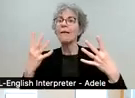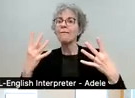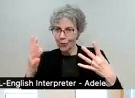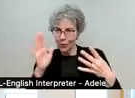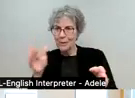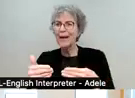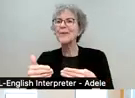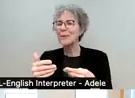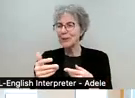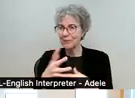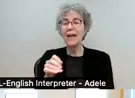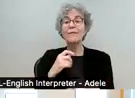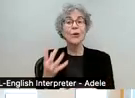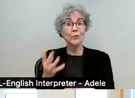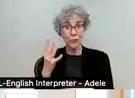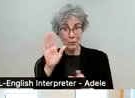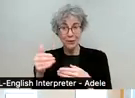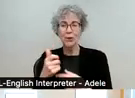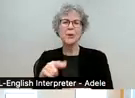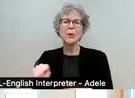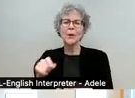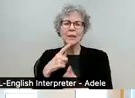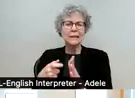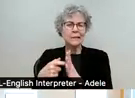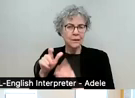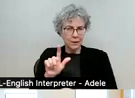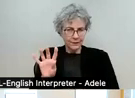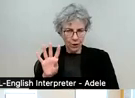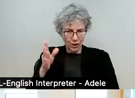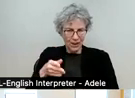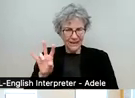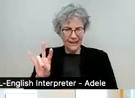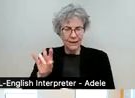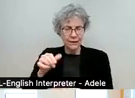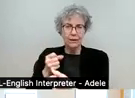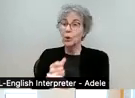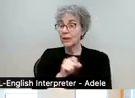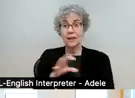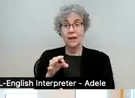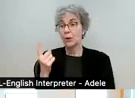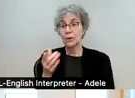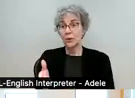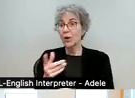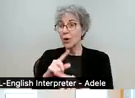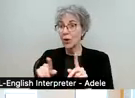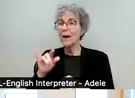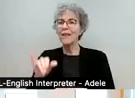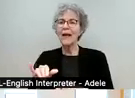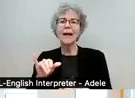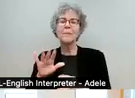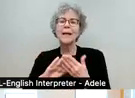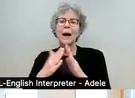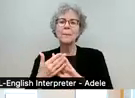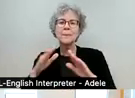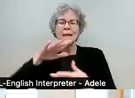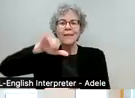units would be people that need 24/7 type supports, and staff are always based there, but those units tend to serve as a hub. Since